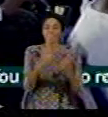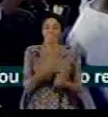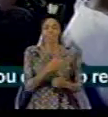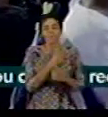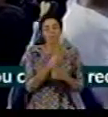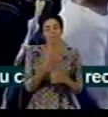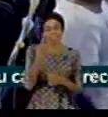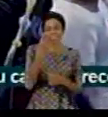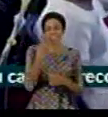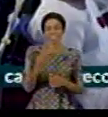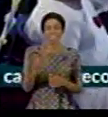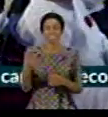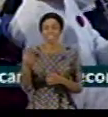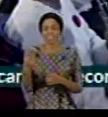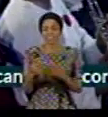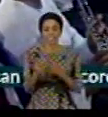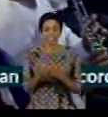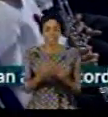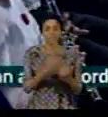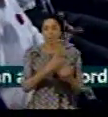what's up